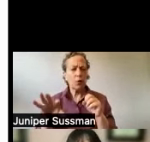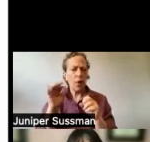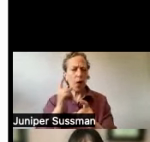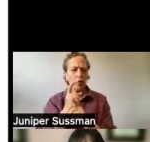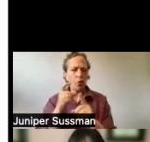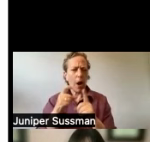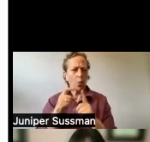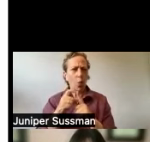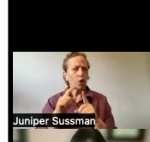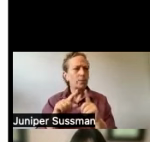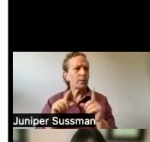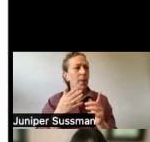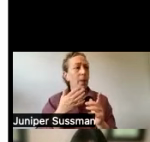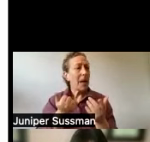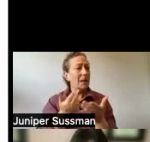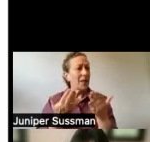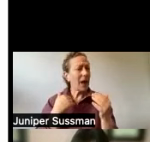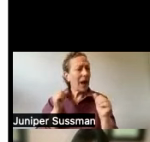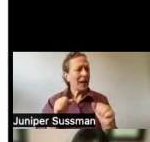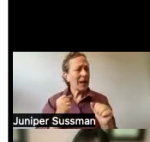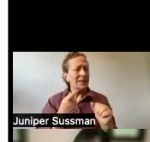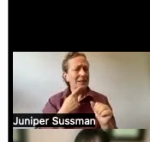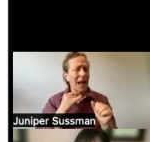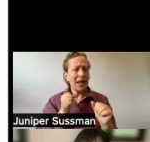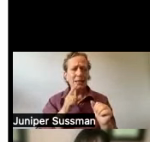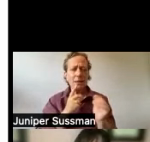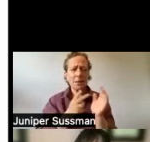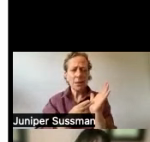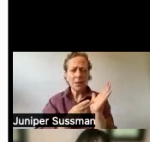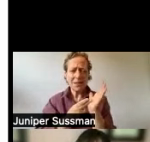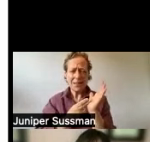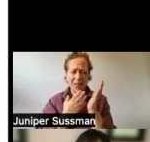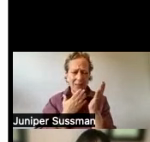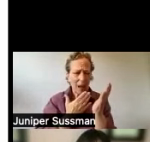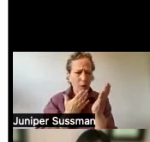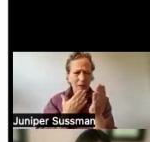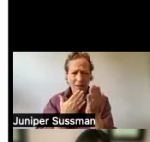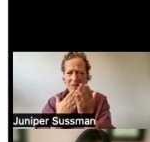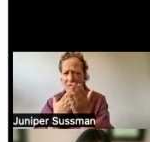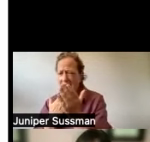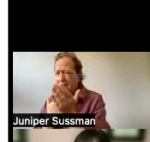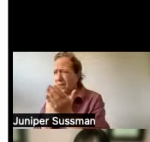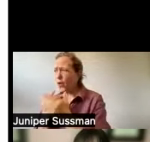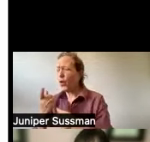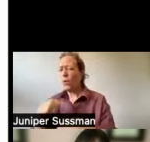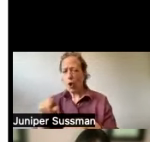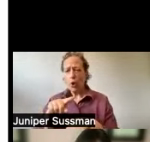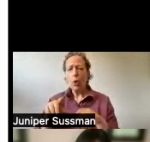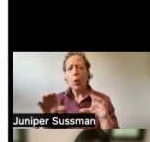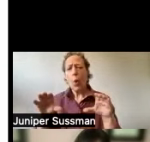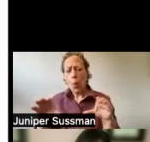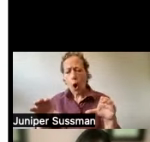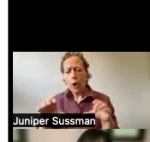enough, but the best that I can offer at this time is a very sincere thank you for continuing to put in the work to make this world a better place and